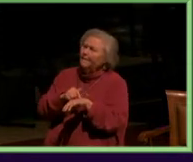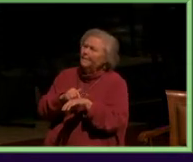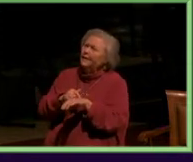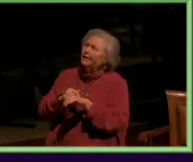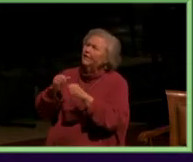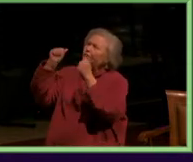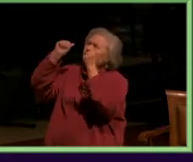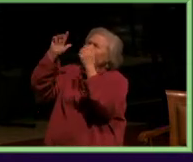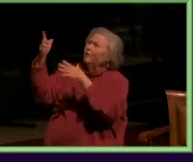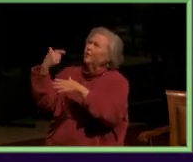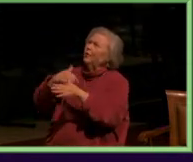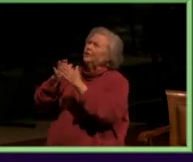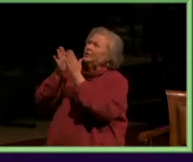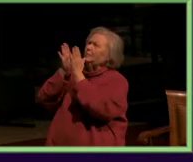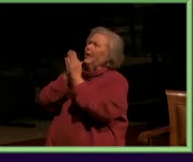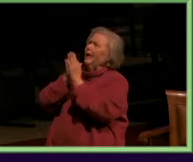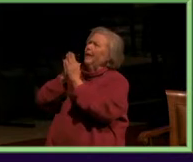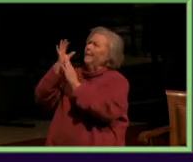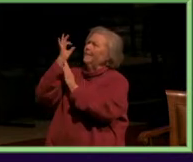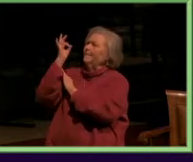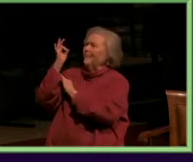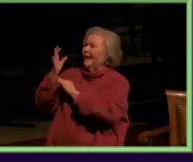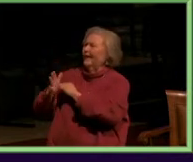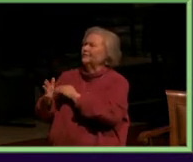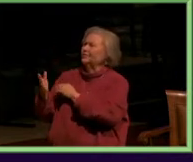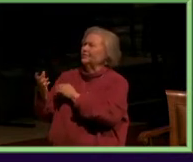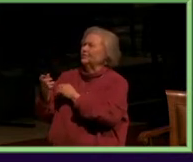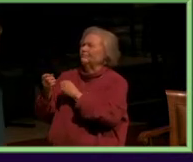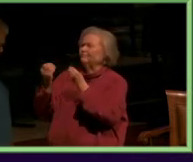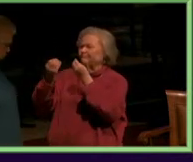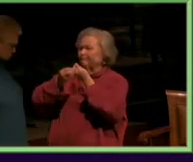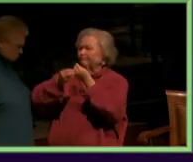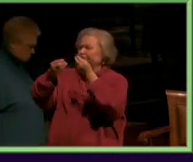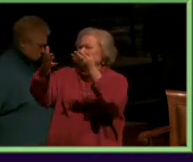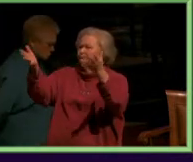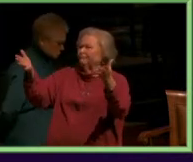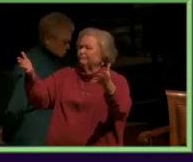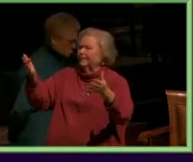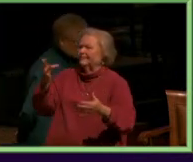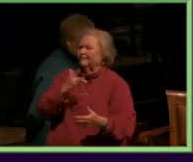pray now as our pastor brings your word to bear on our hearts,